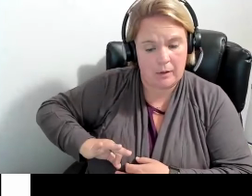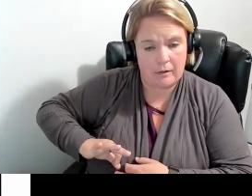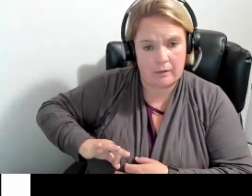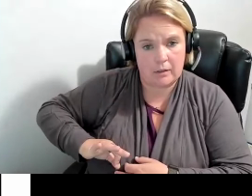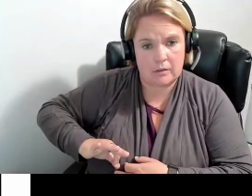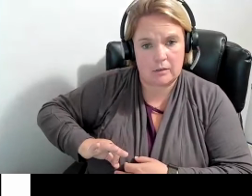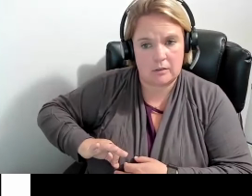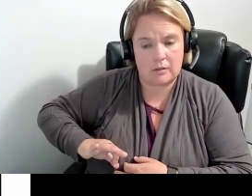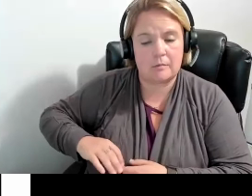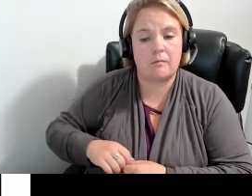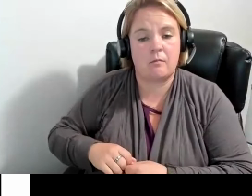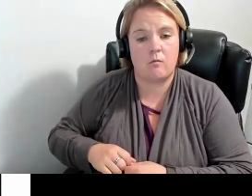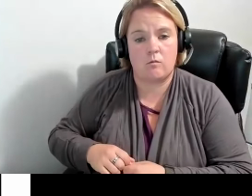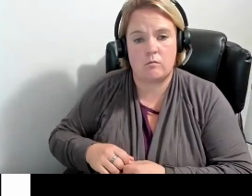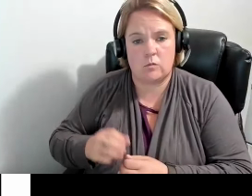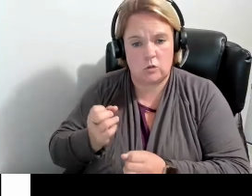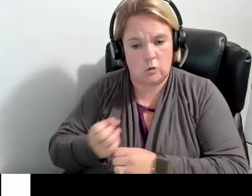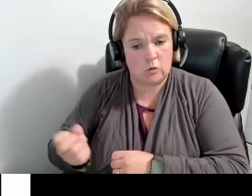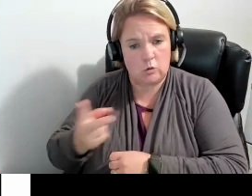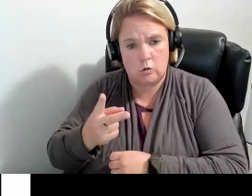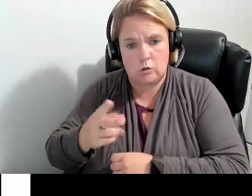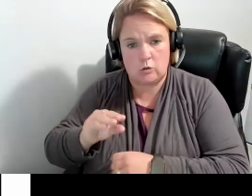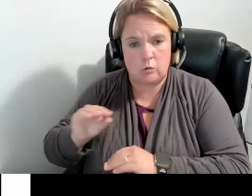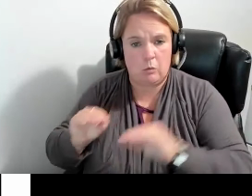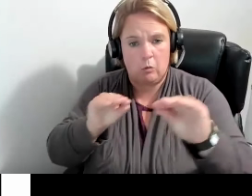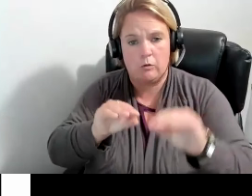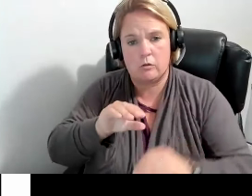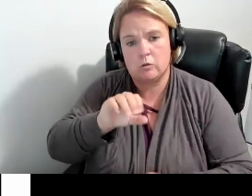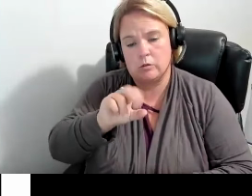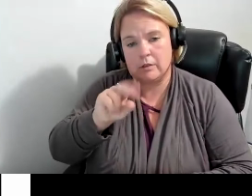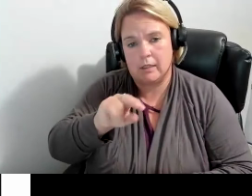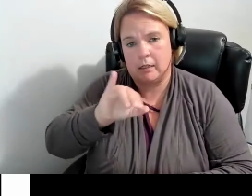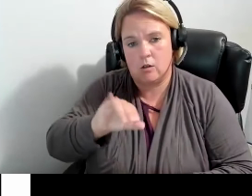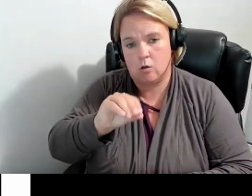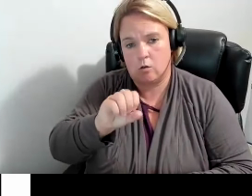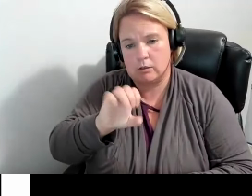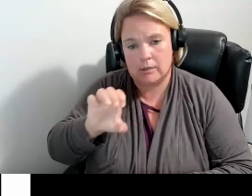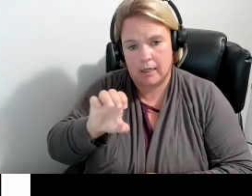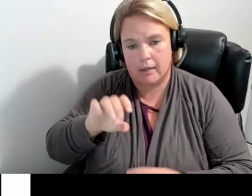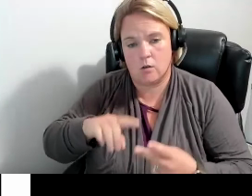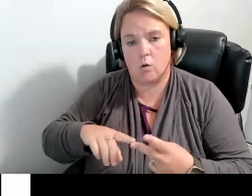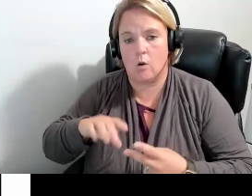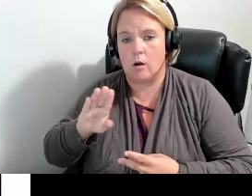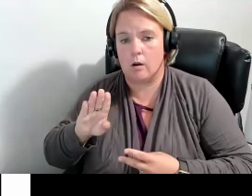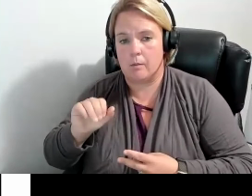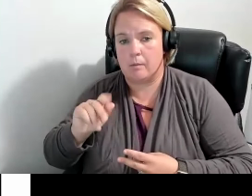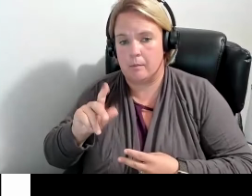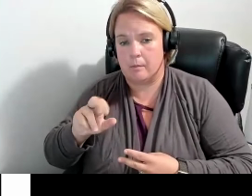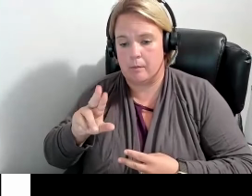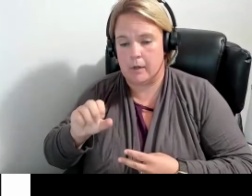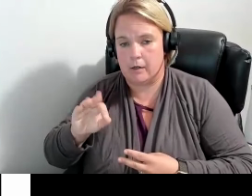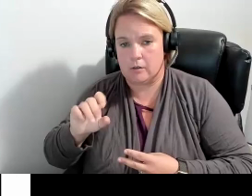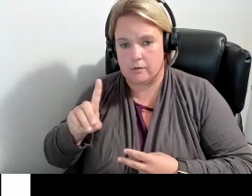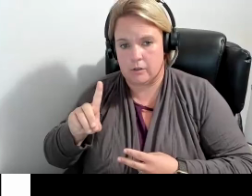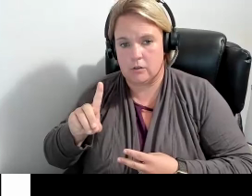in 2 years, you end up having to move up to San Jose or you move down to Bakersfield. This class, because it is a college class, it's more likely to